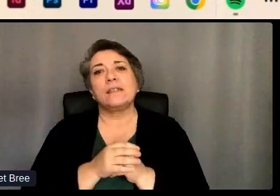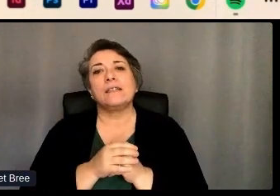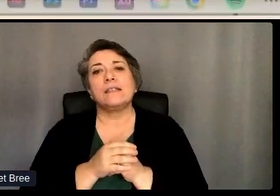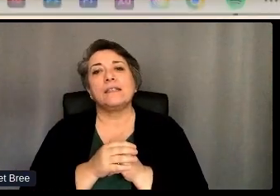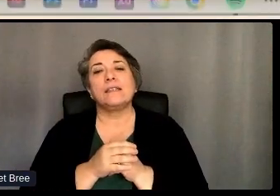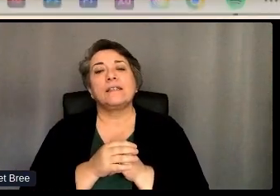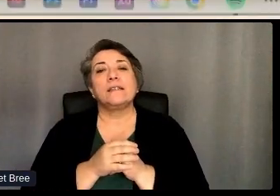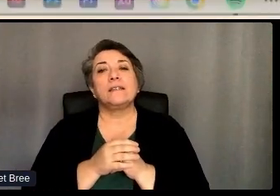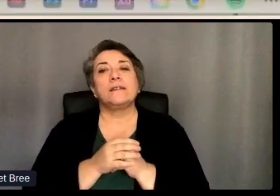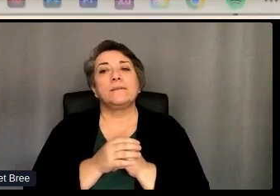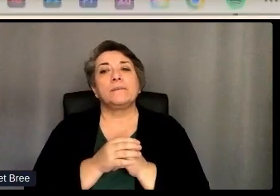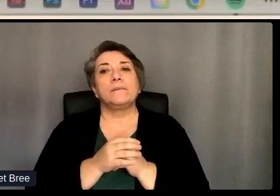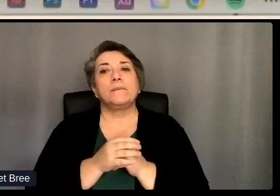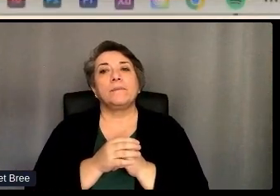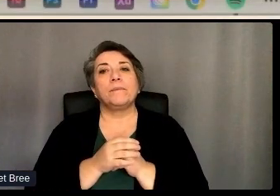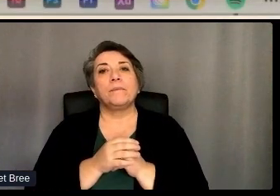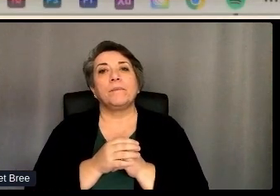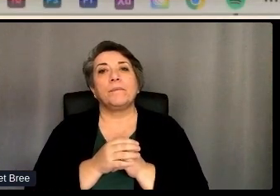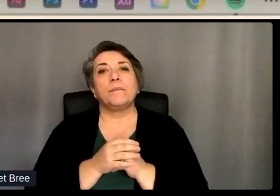specific task.